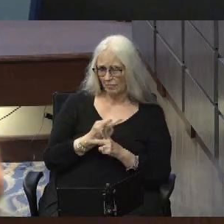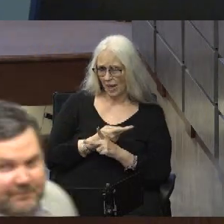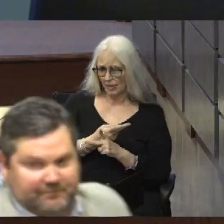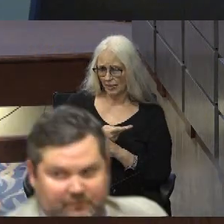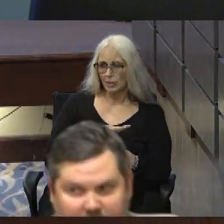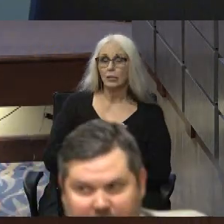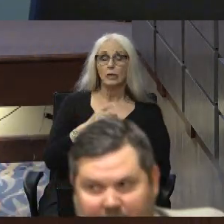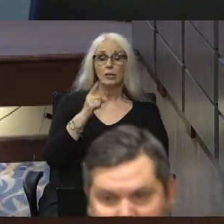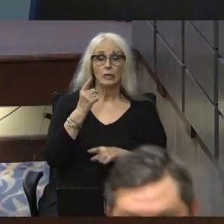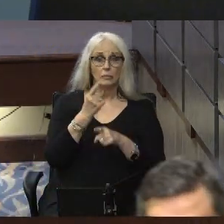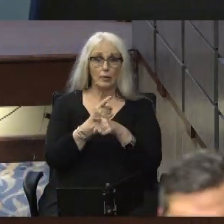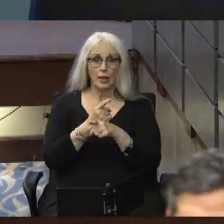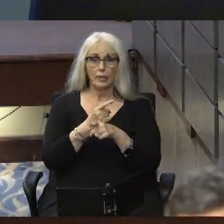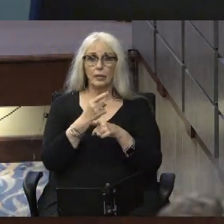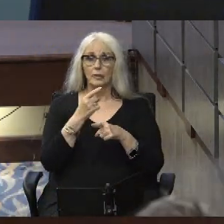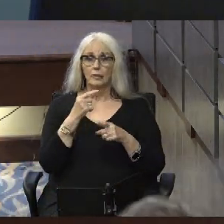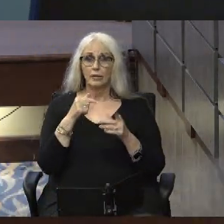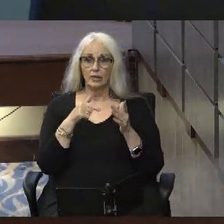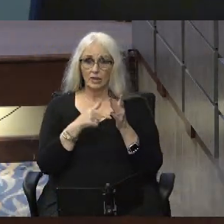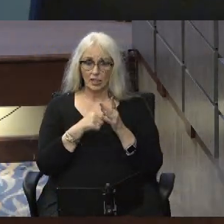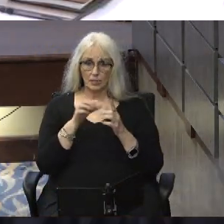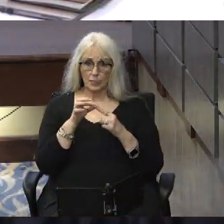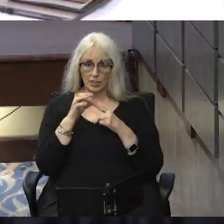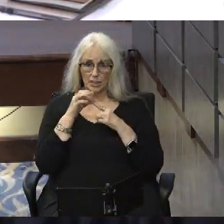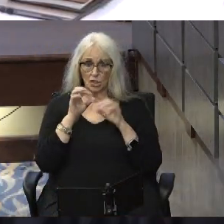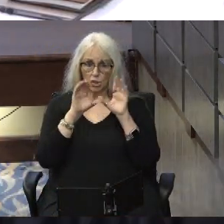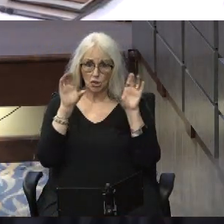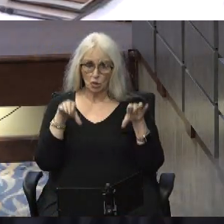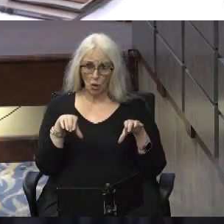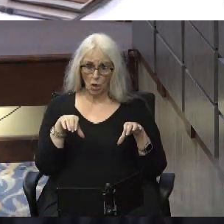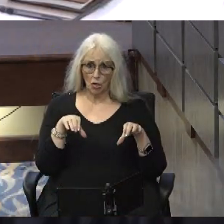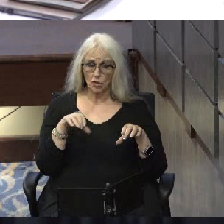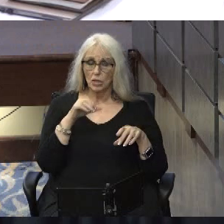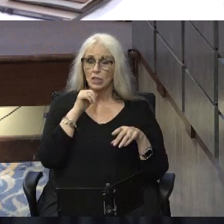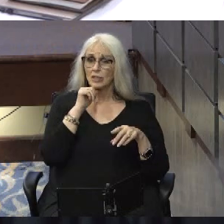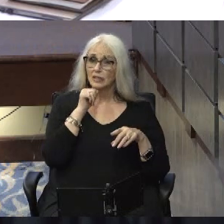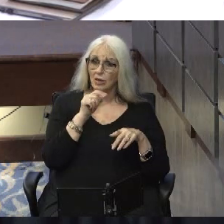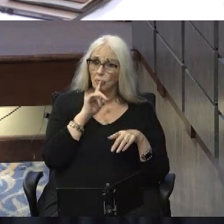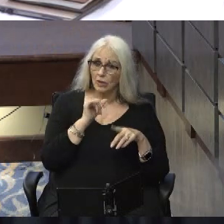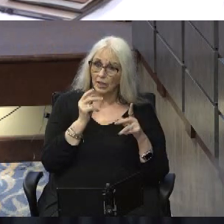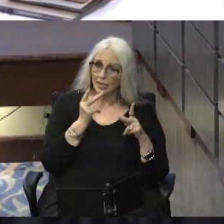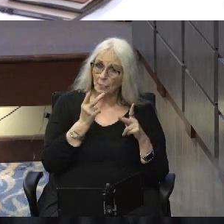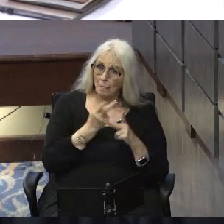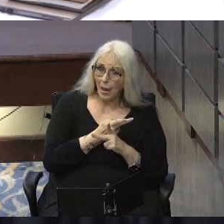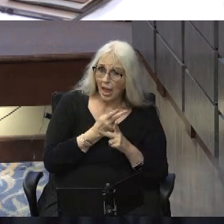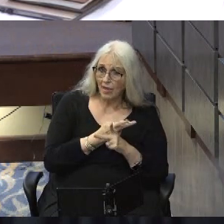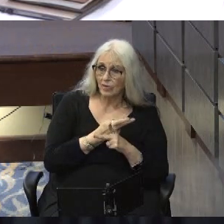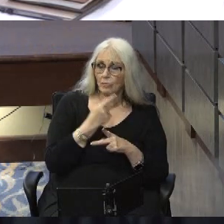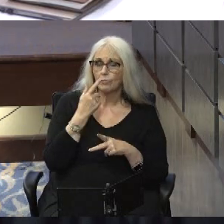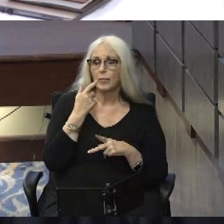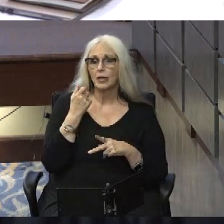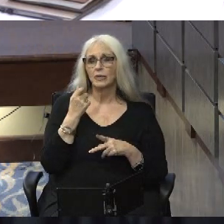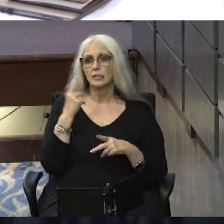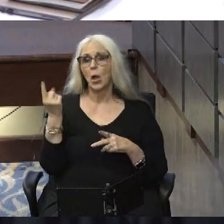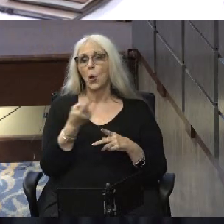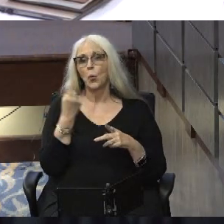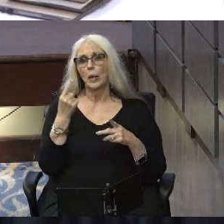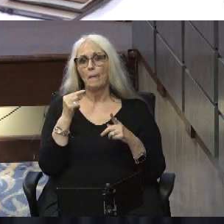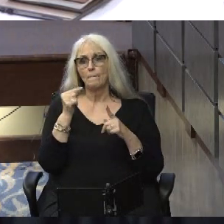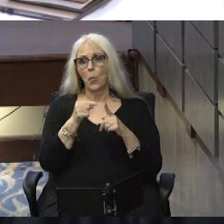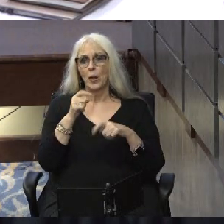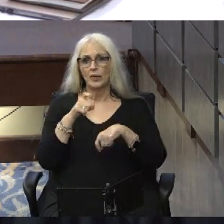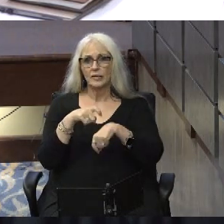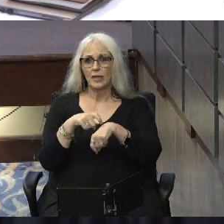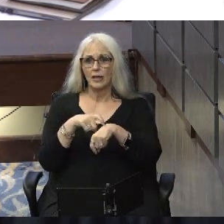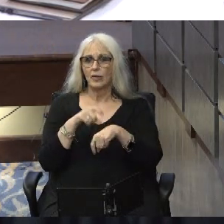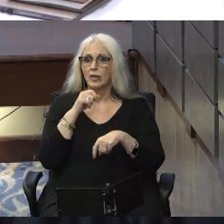So again, this particular chart is not math per se, because its only point in time is really